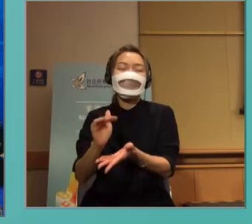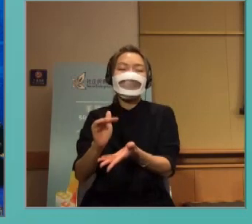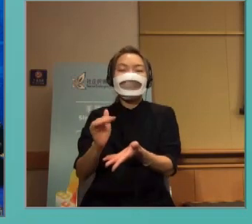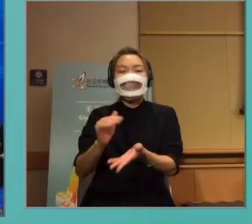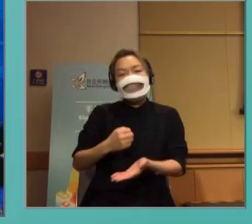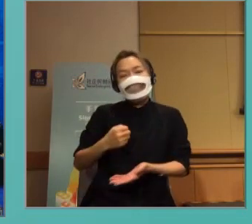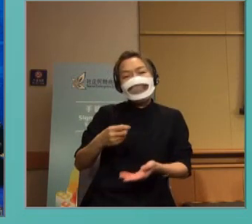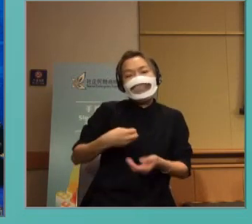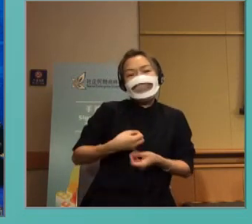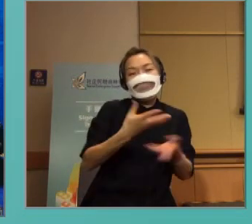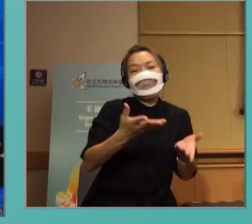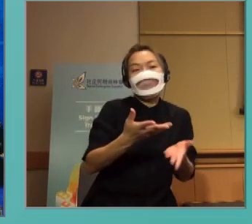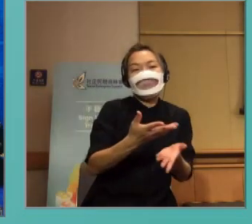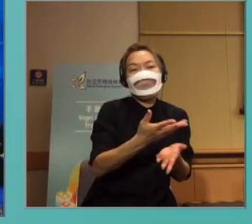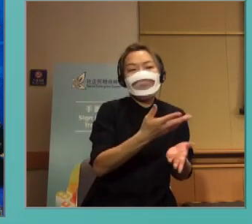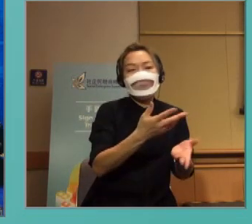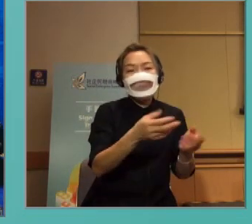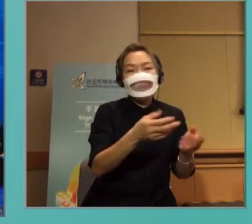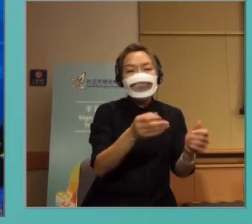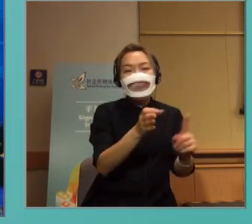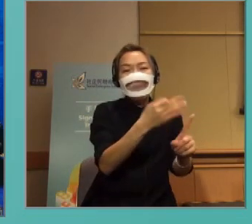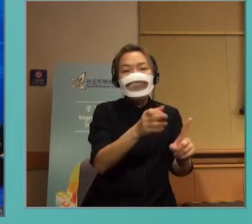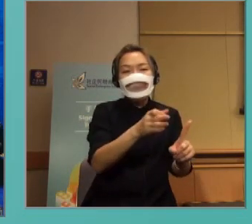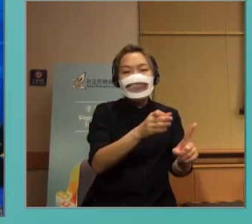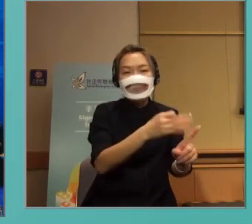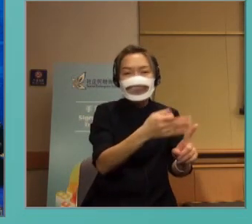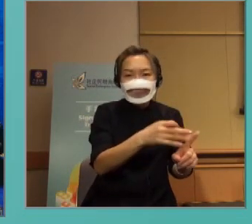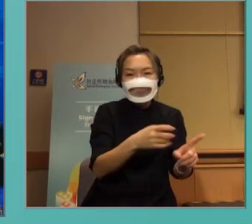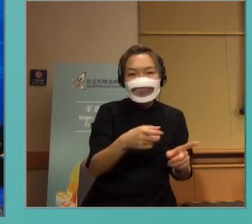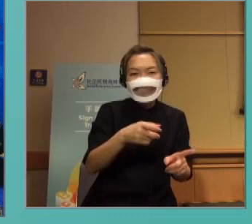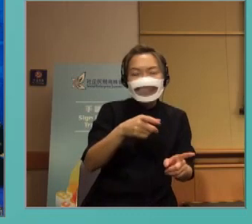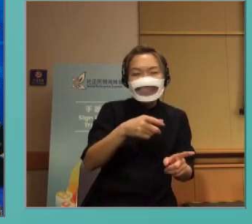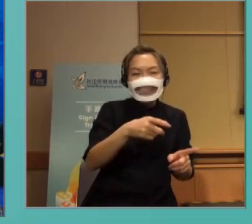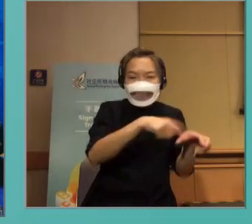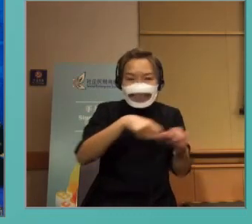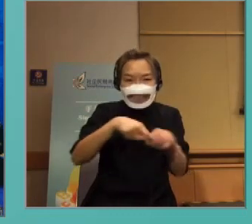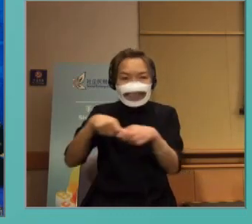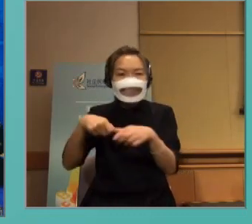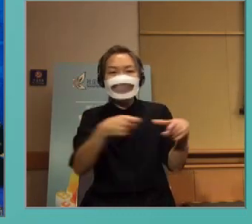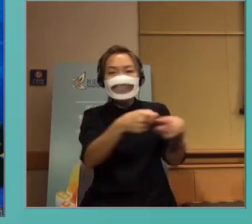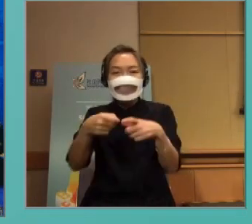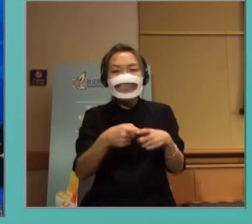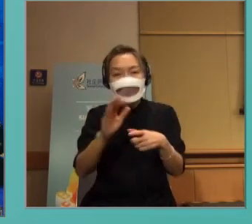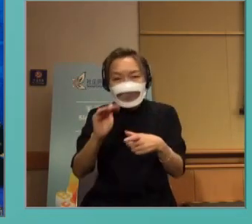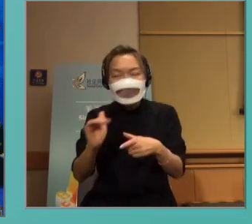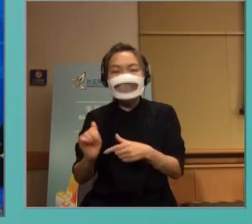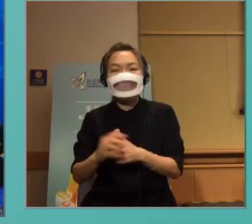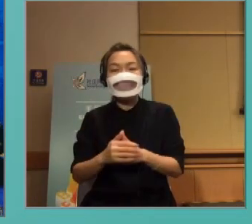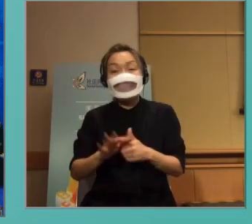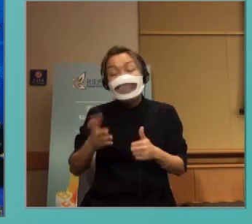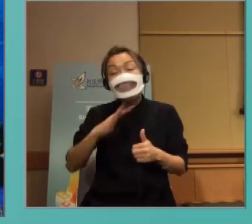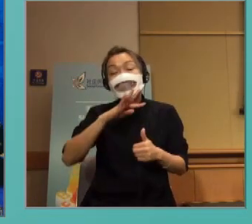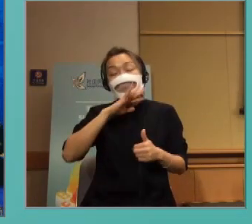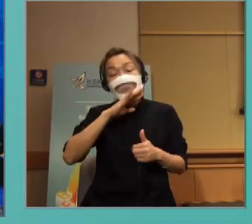to each of our accounts, our wallets? Yes, we'll set it up for you in case if you don't have wallet, like Hanjin mentioned. One of the biggest problem we have,